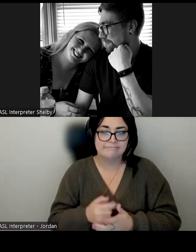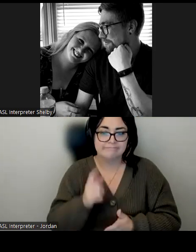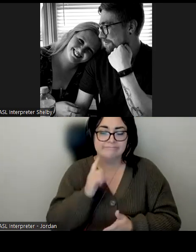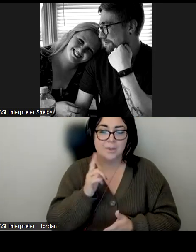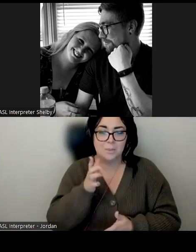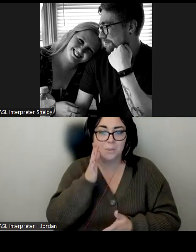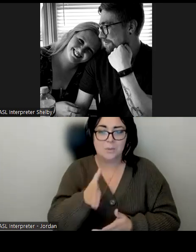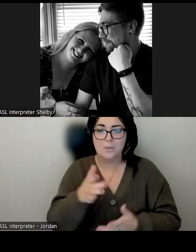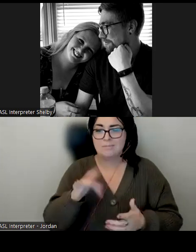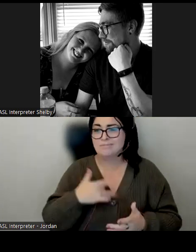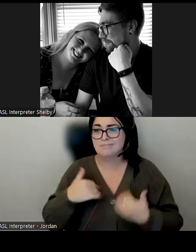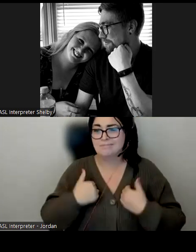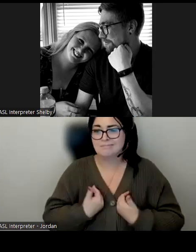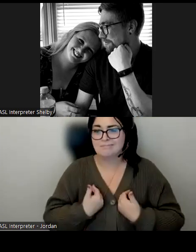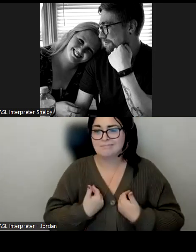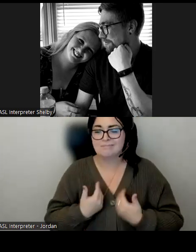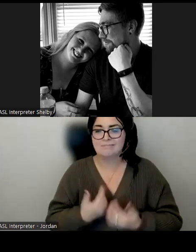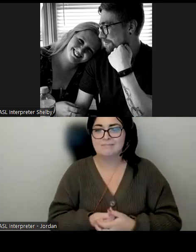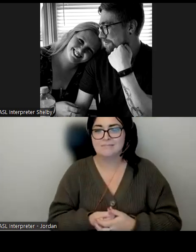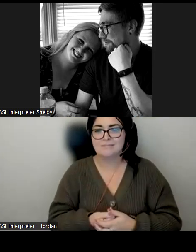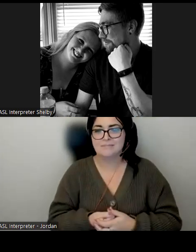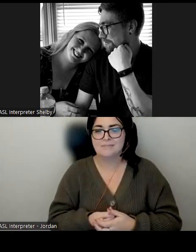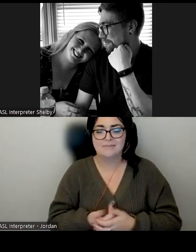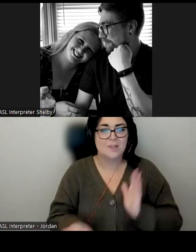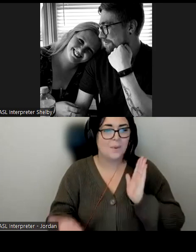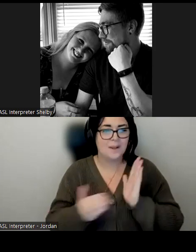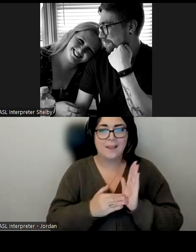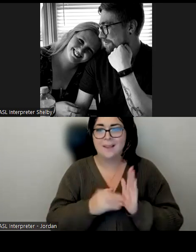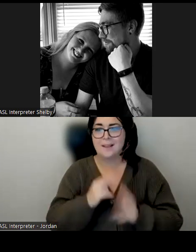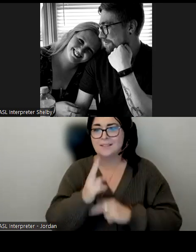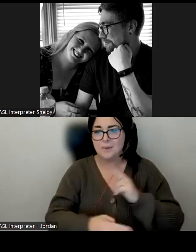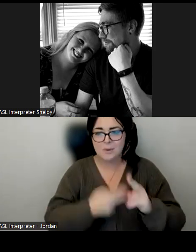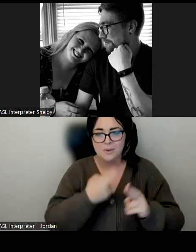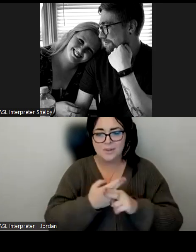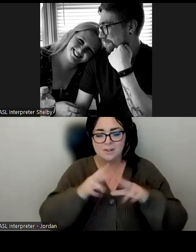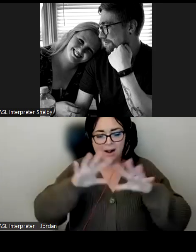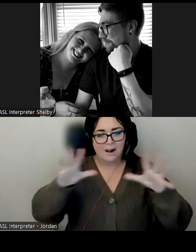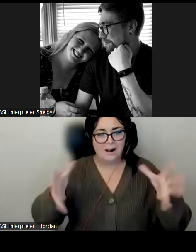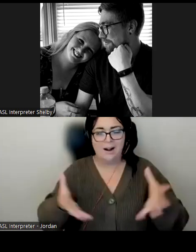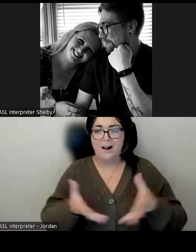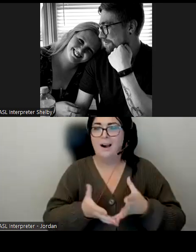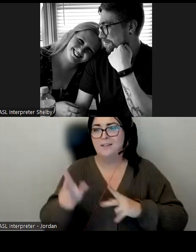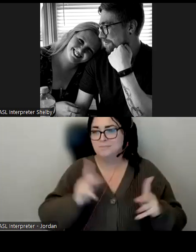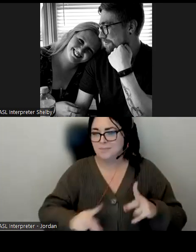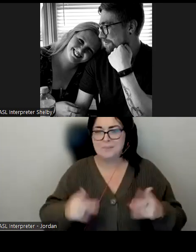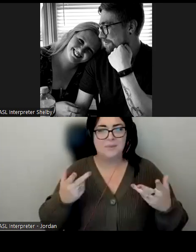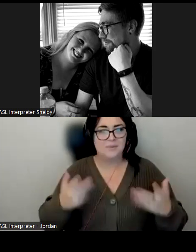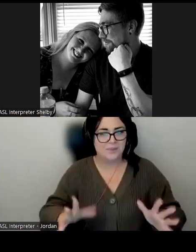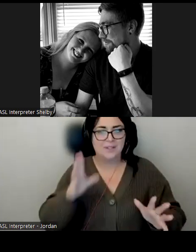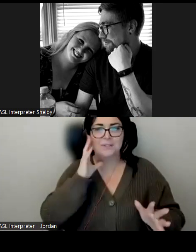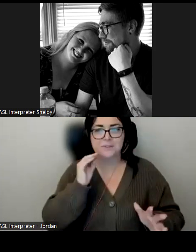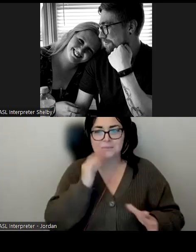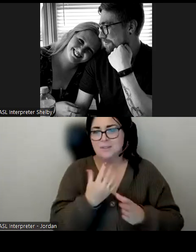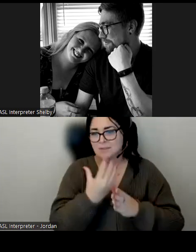tired. It's a total and universal experience. So again, everyone on this call, I can guarantee, has